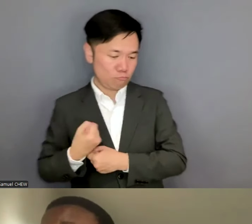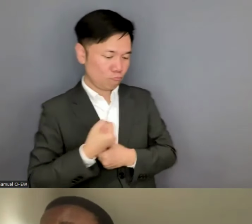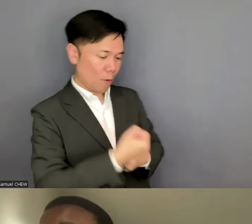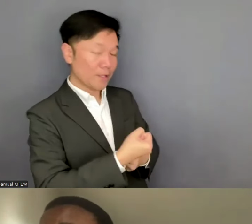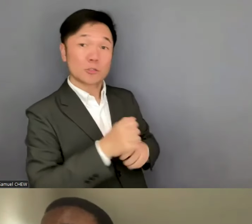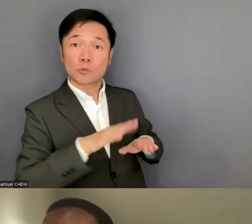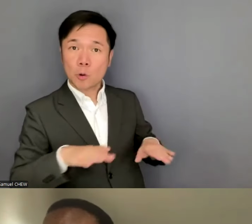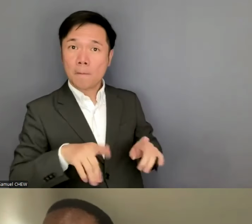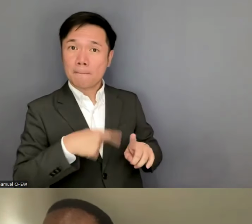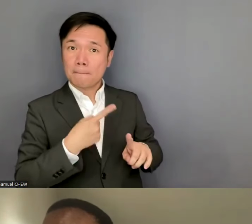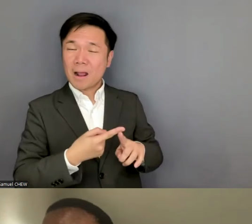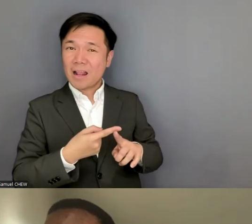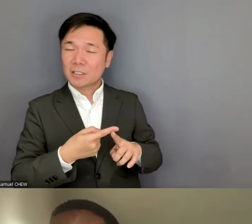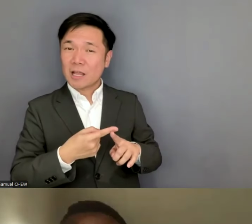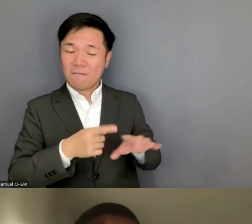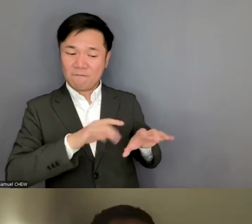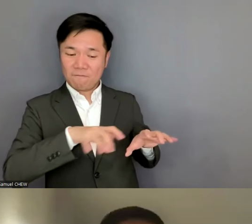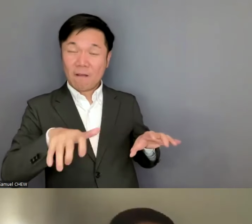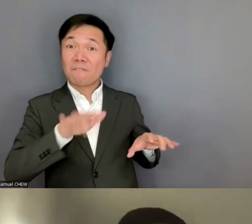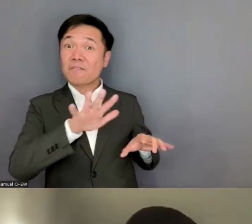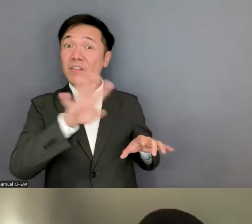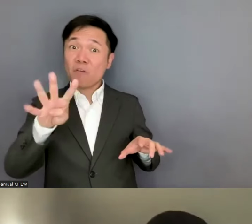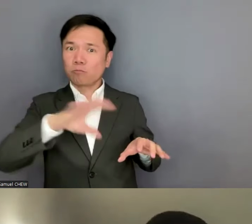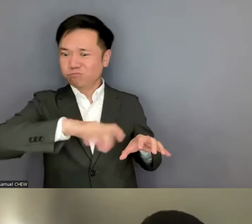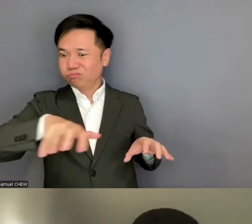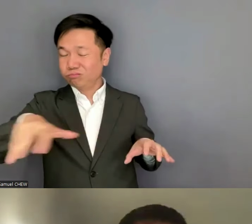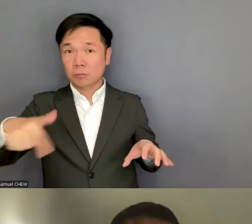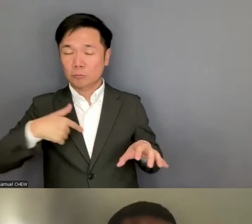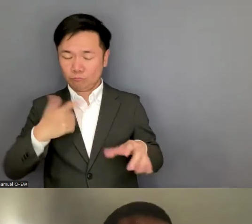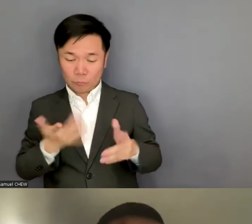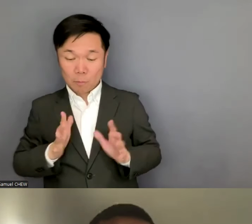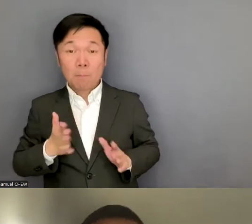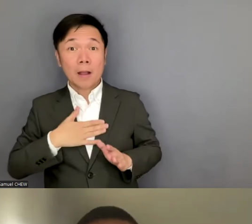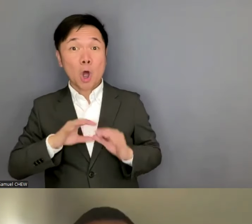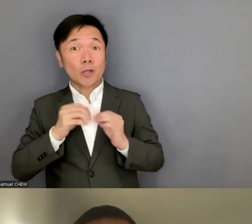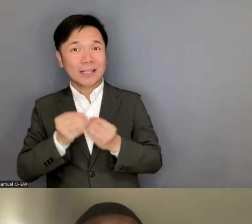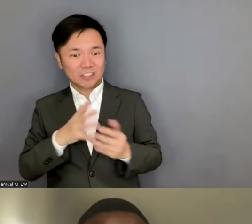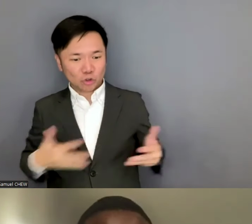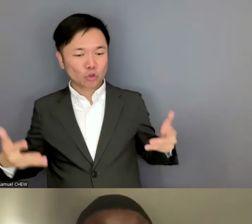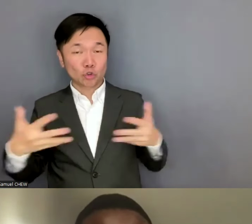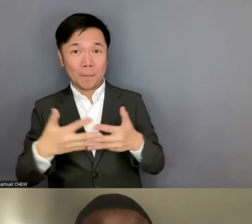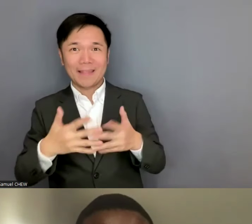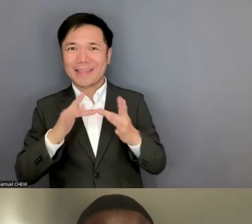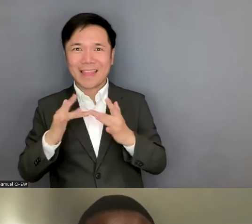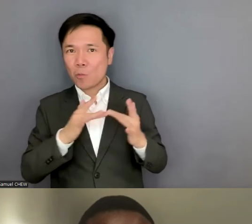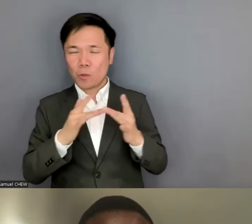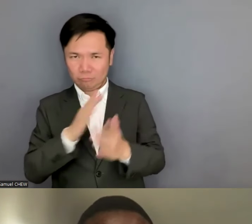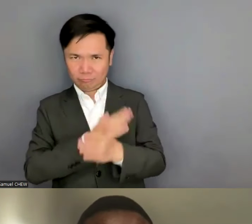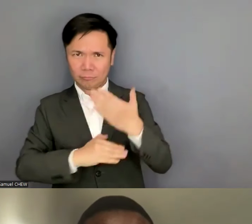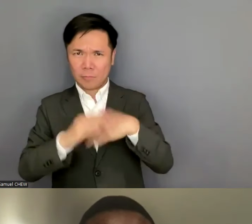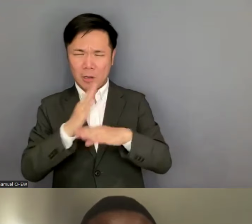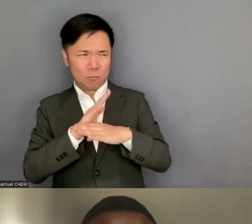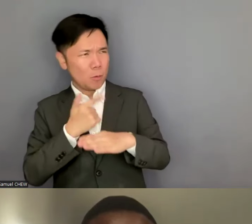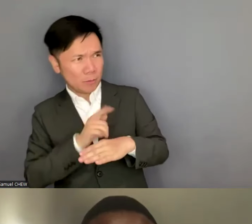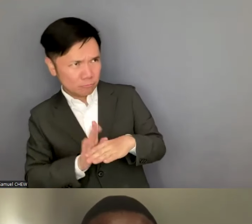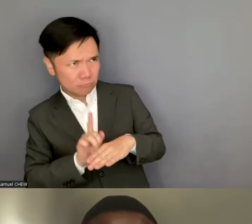from over 54 countries, Commonwealth Children and Youth Disability Network would like to